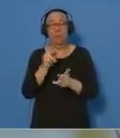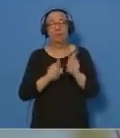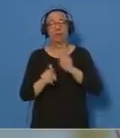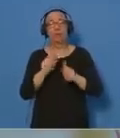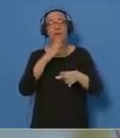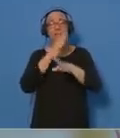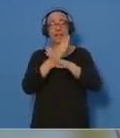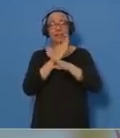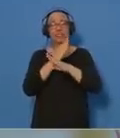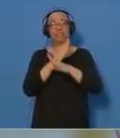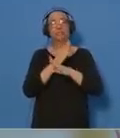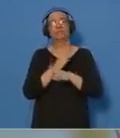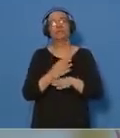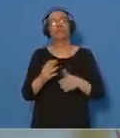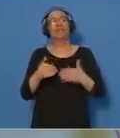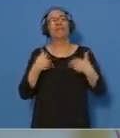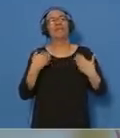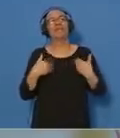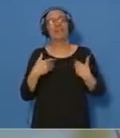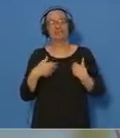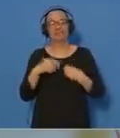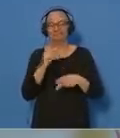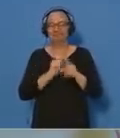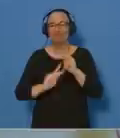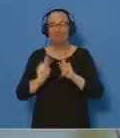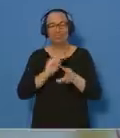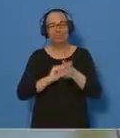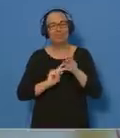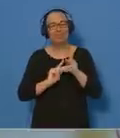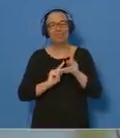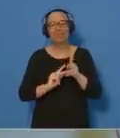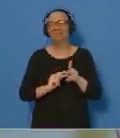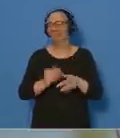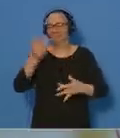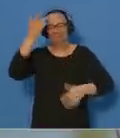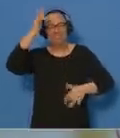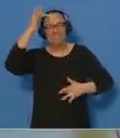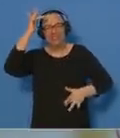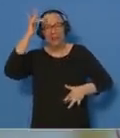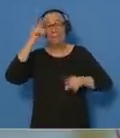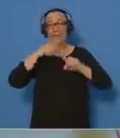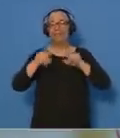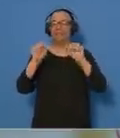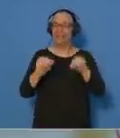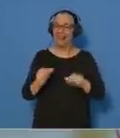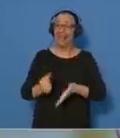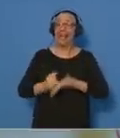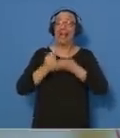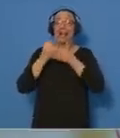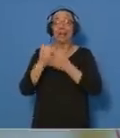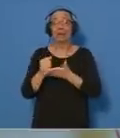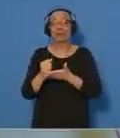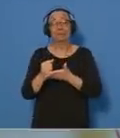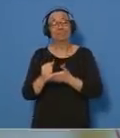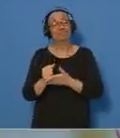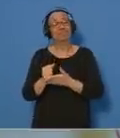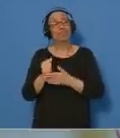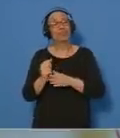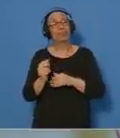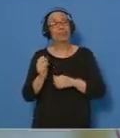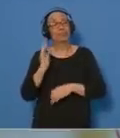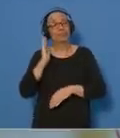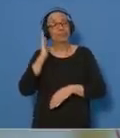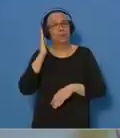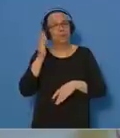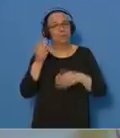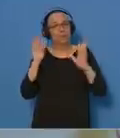more spry citizens may very well get asymptomatic symptoms, but be able to help with our herd immunity and the like. But what we don't want to